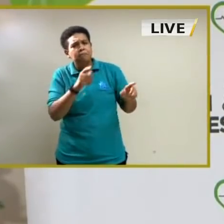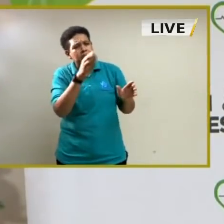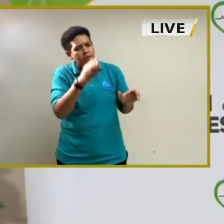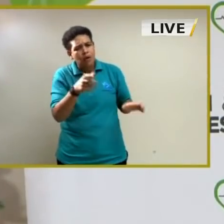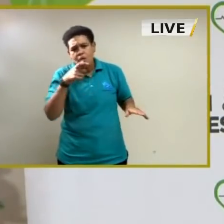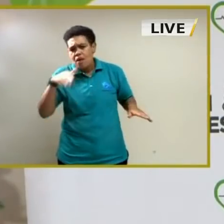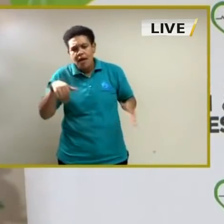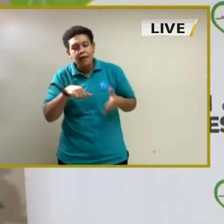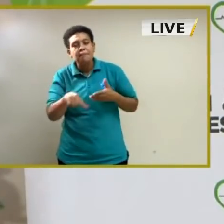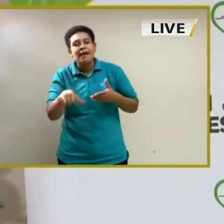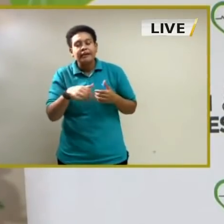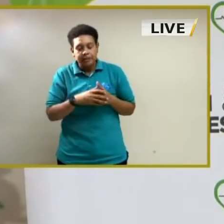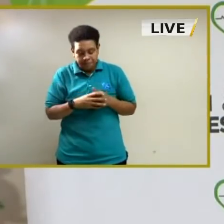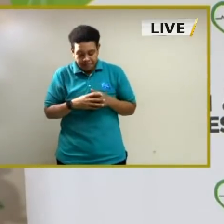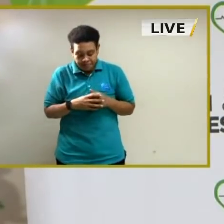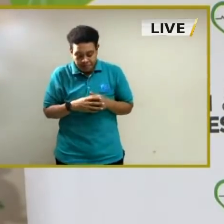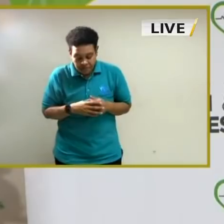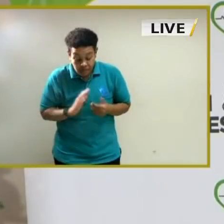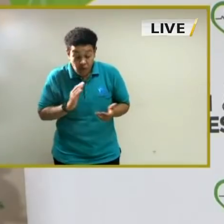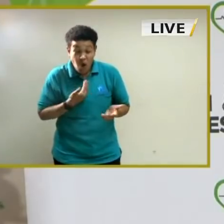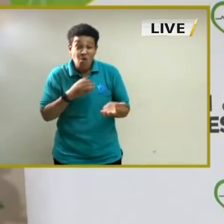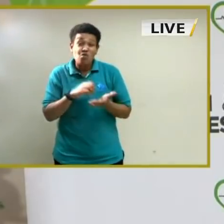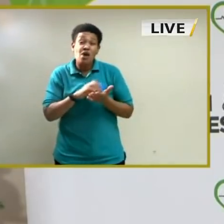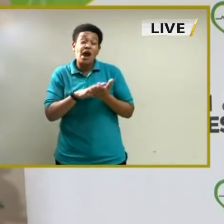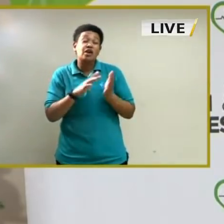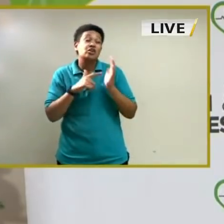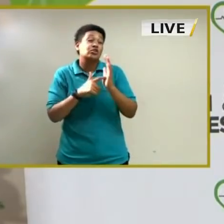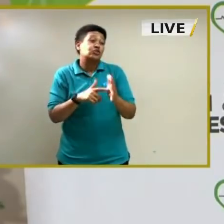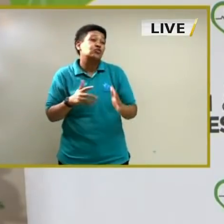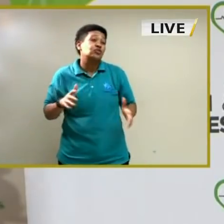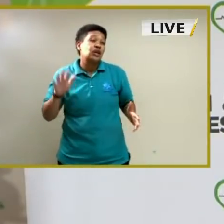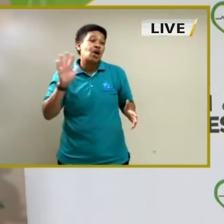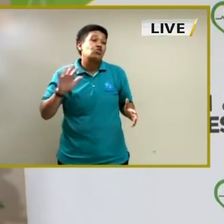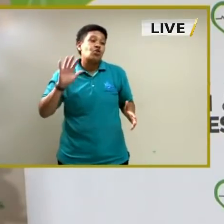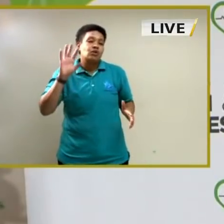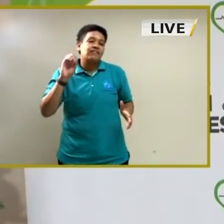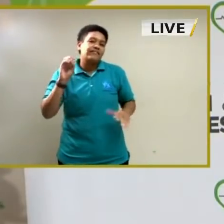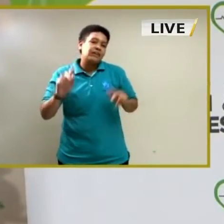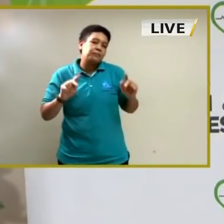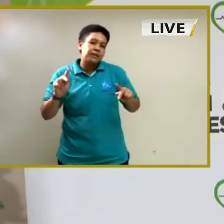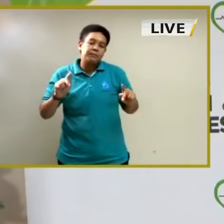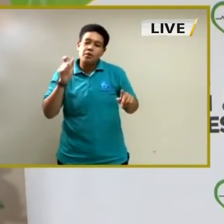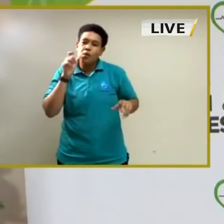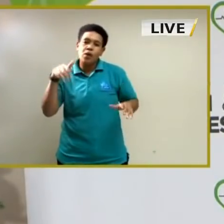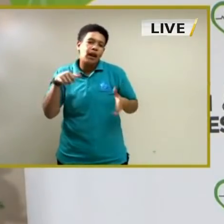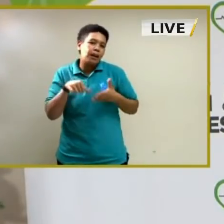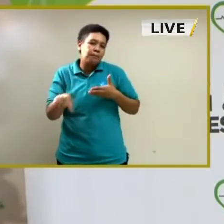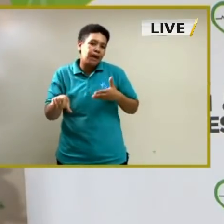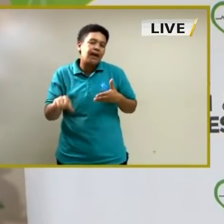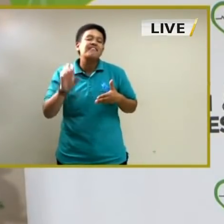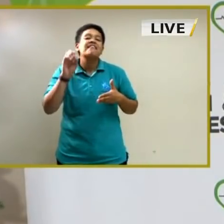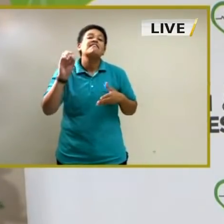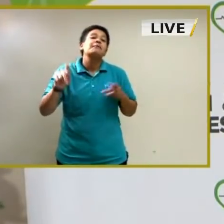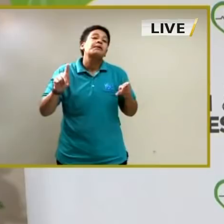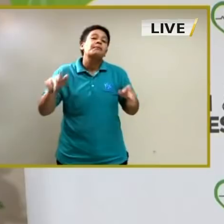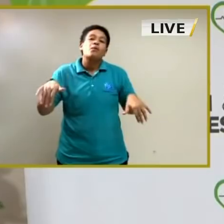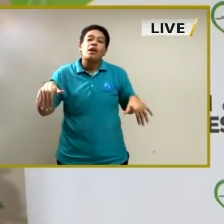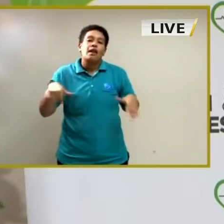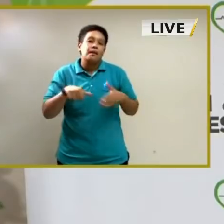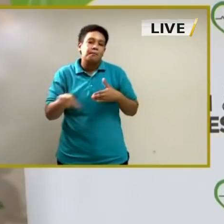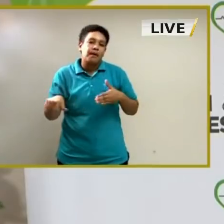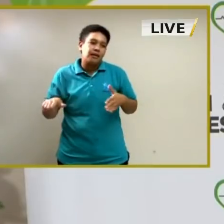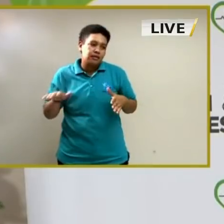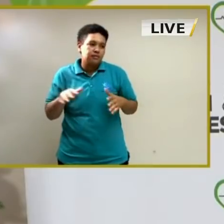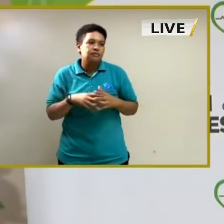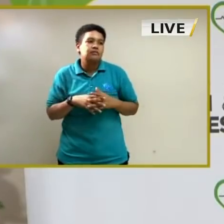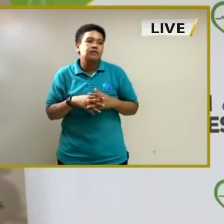non-payment. Our records show it is around 50 persons that are in this lot that have not been paid.